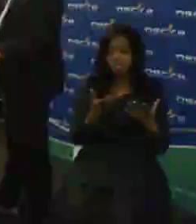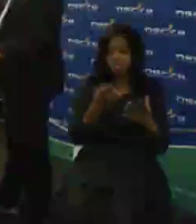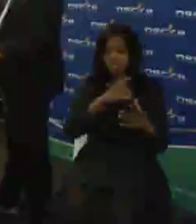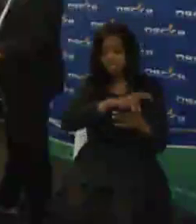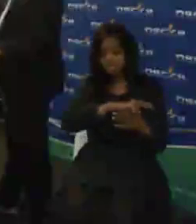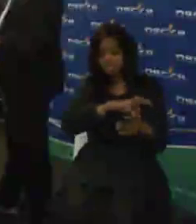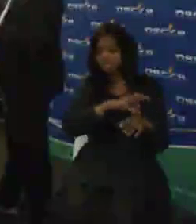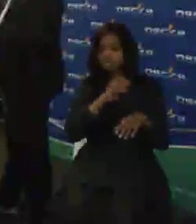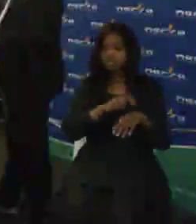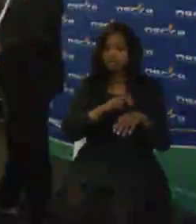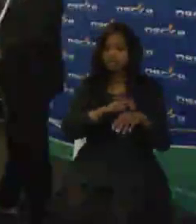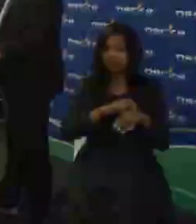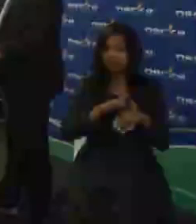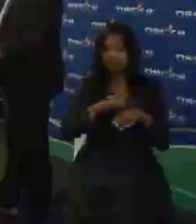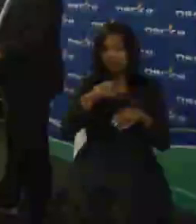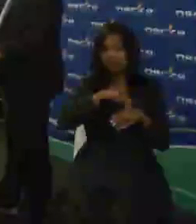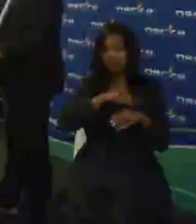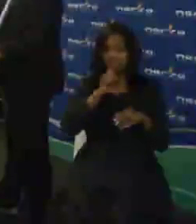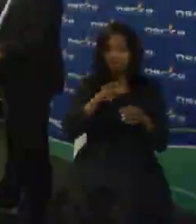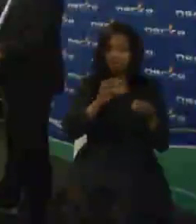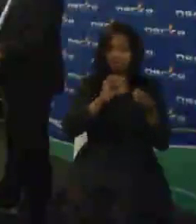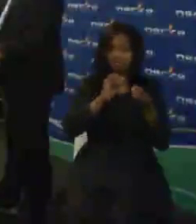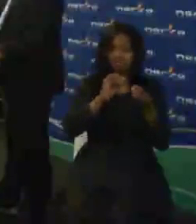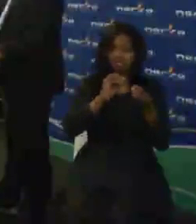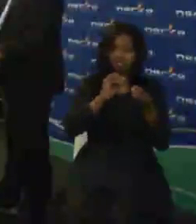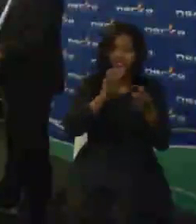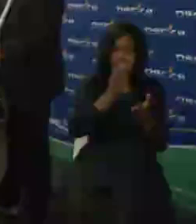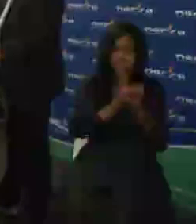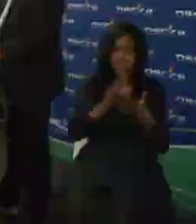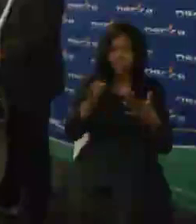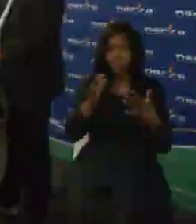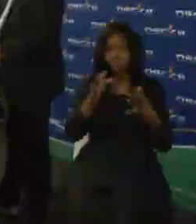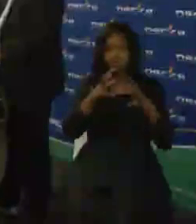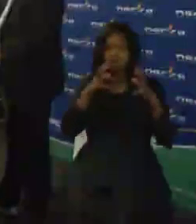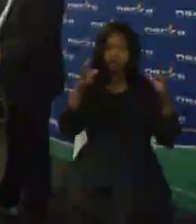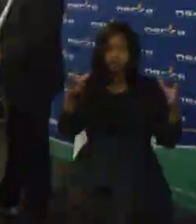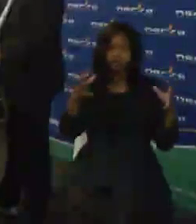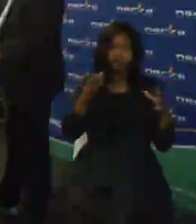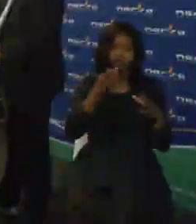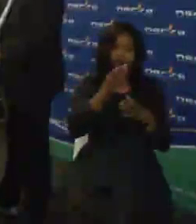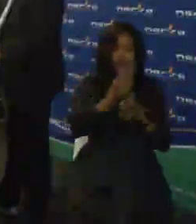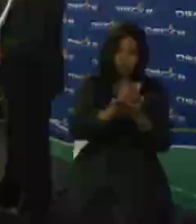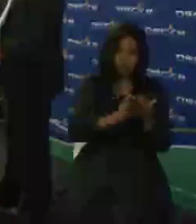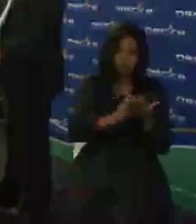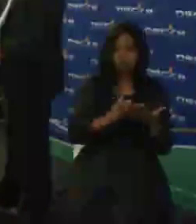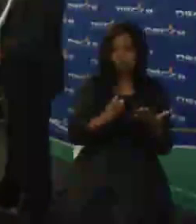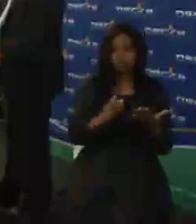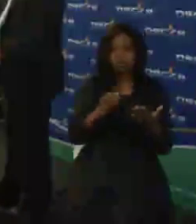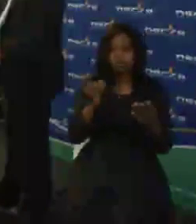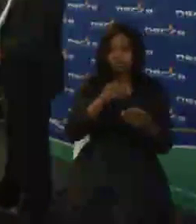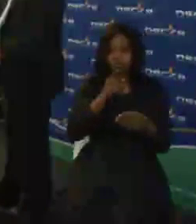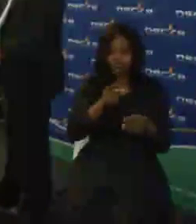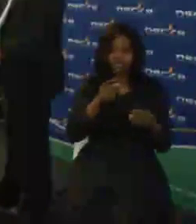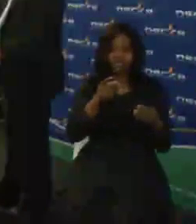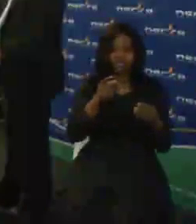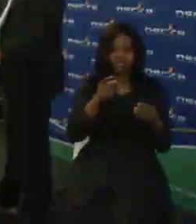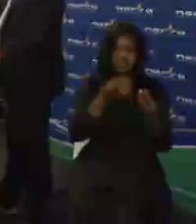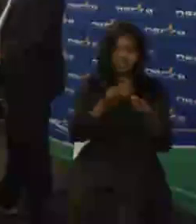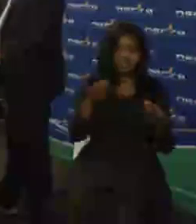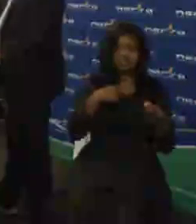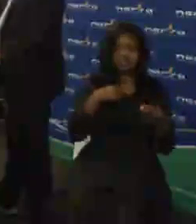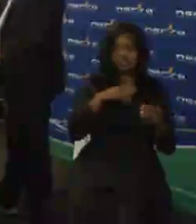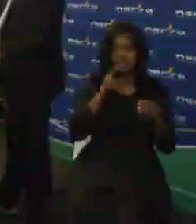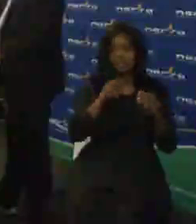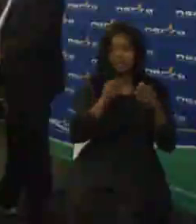revenue requirement, you'll have to take out a significant portion of those elements around